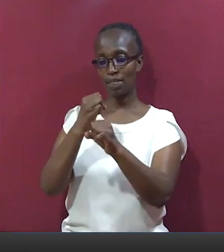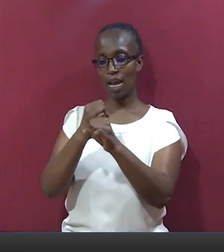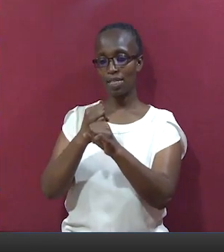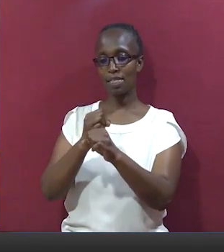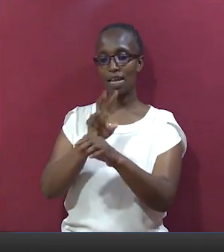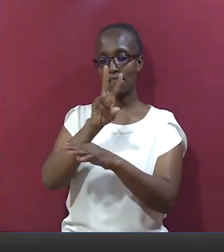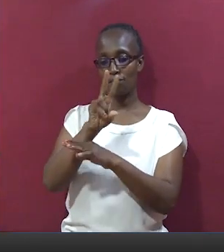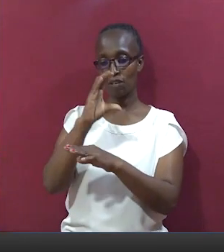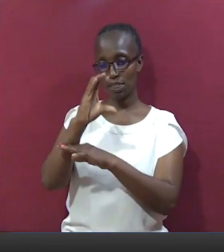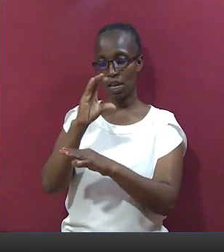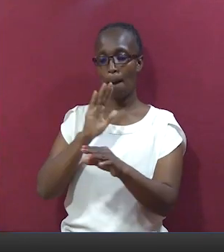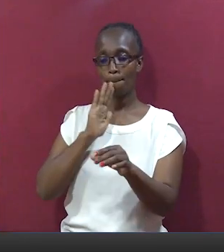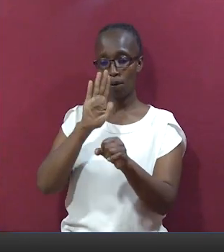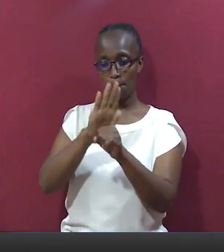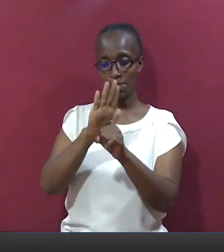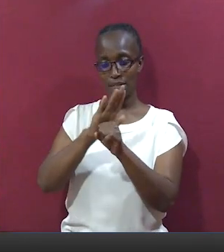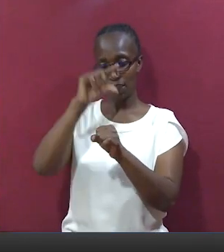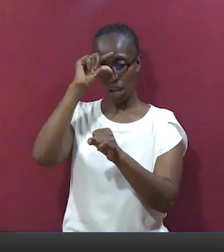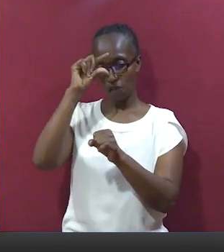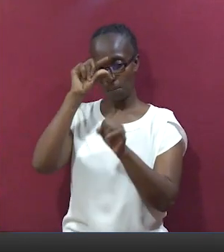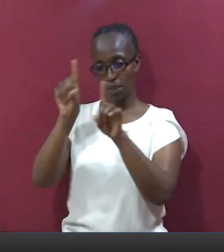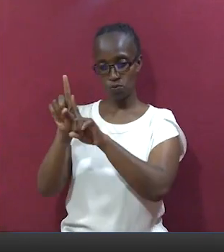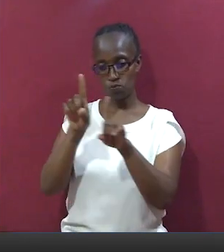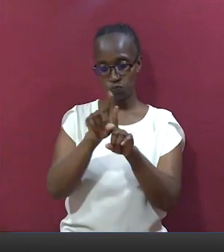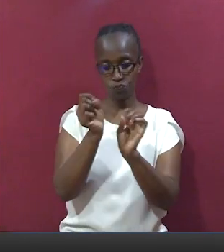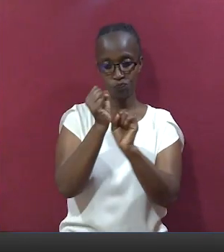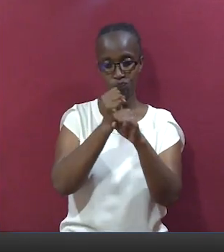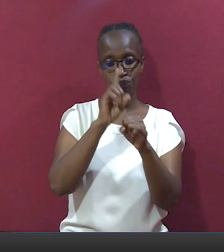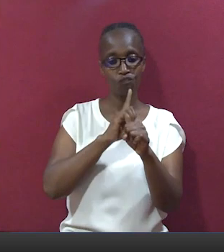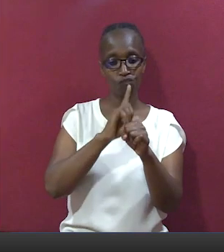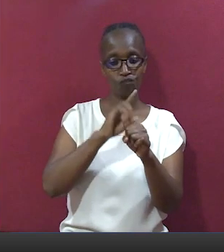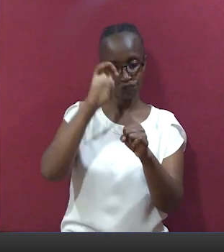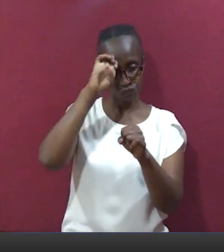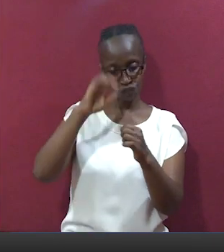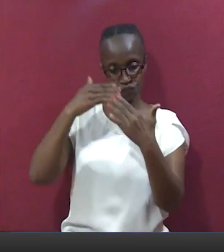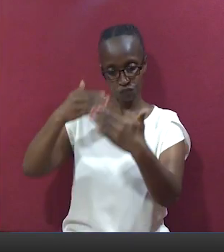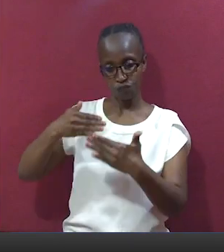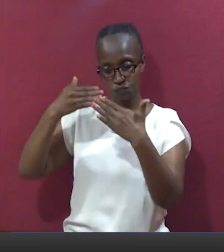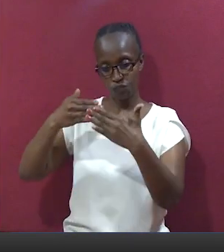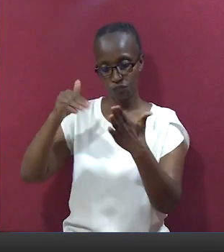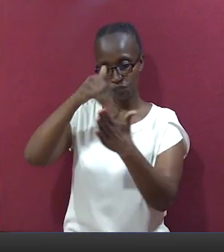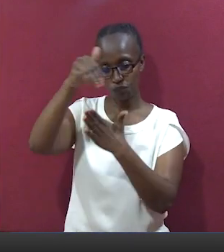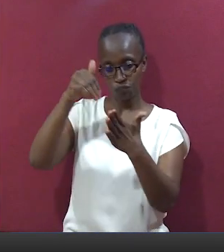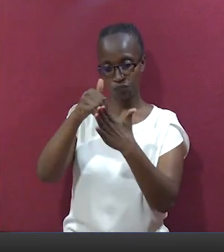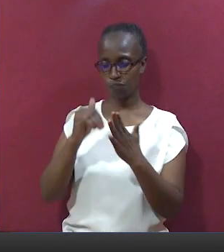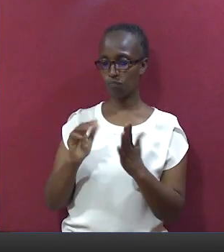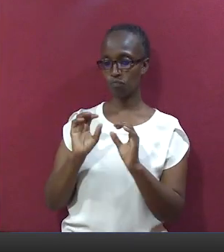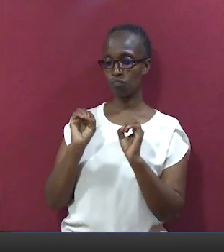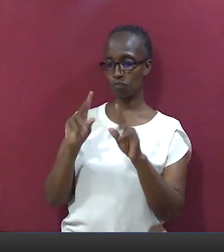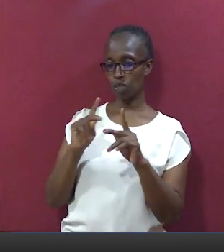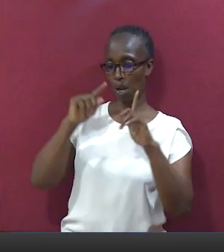hicho, Ruto akiahidi kuwa serikali itahakikisha kuwa elimu inapatikana na wote. I know I didn't give you